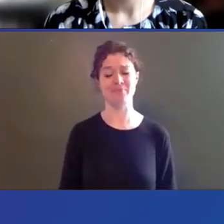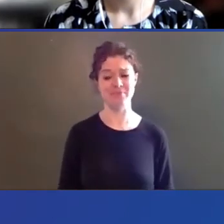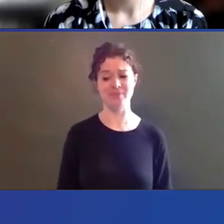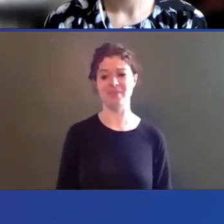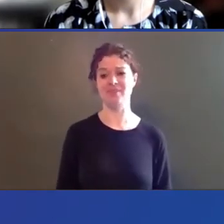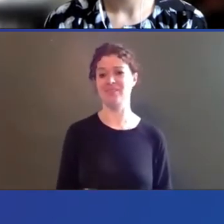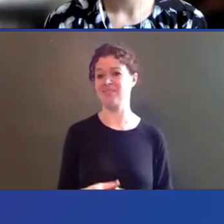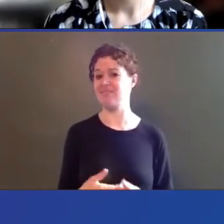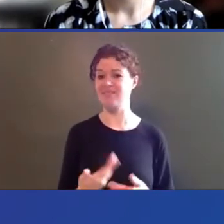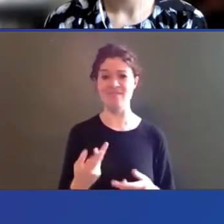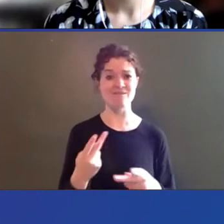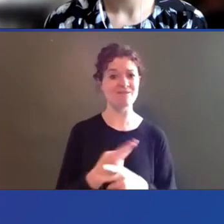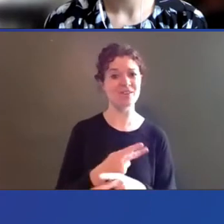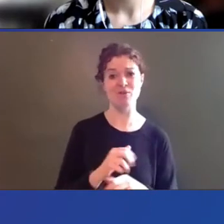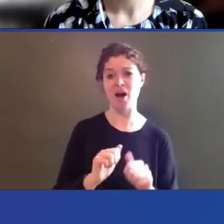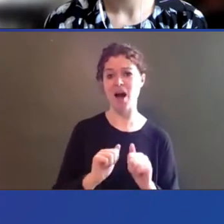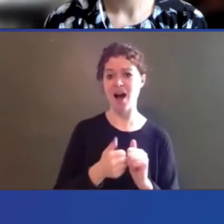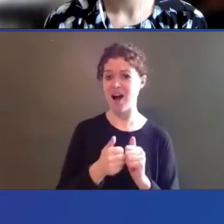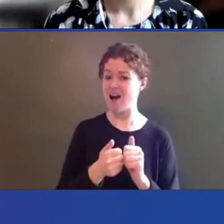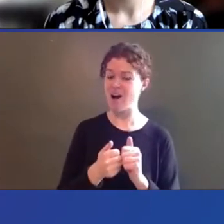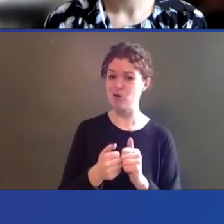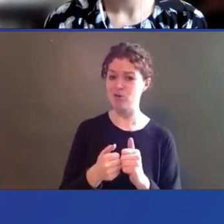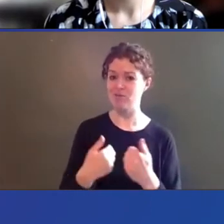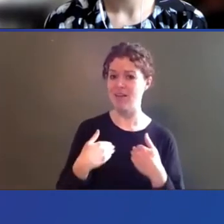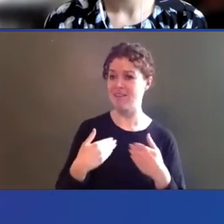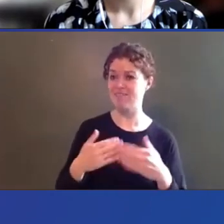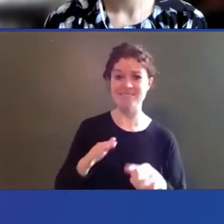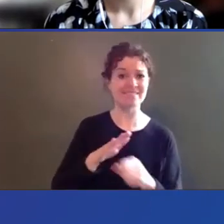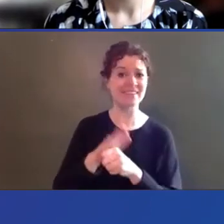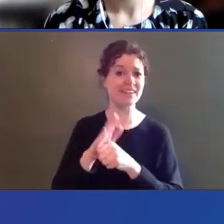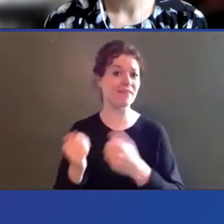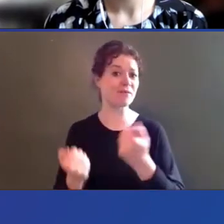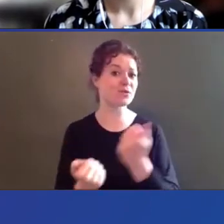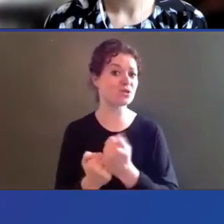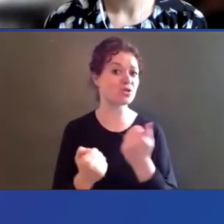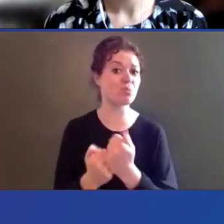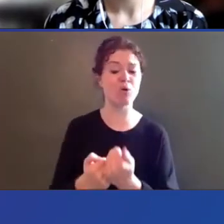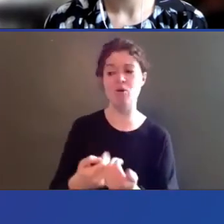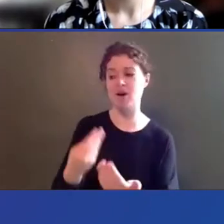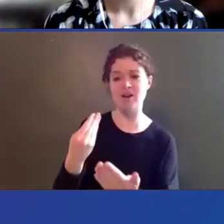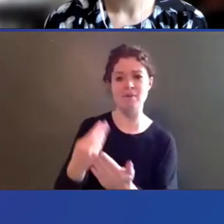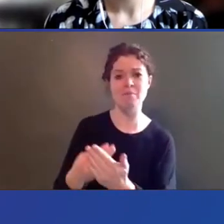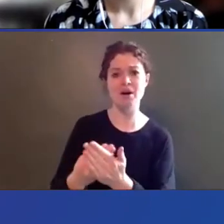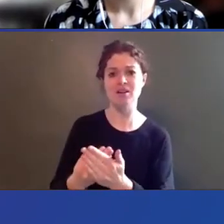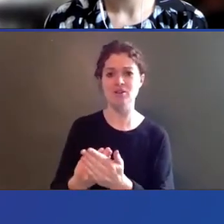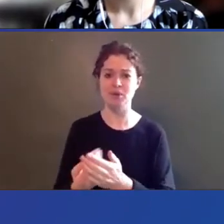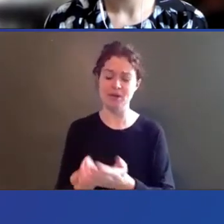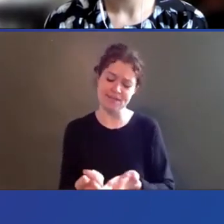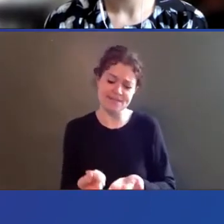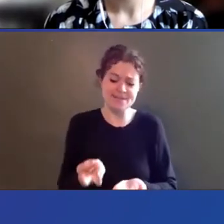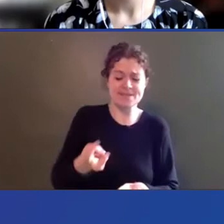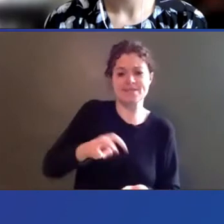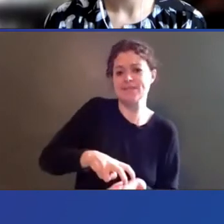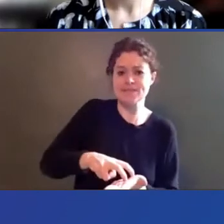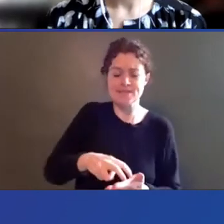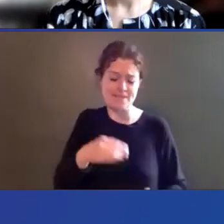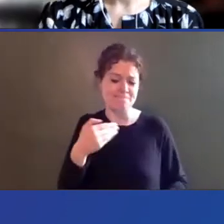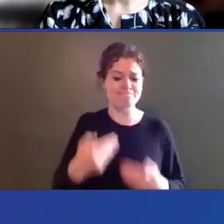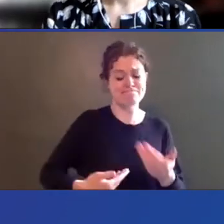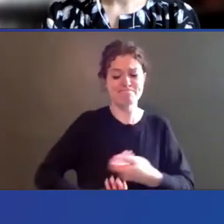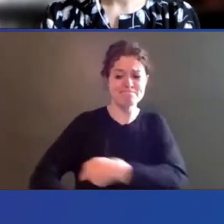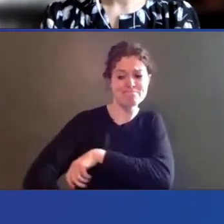enough support coming in to recover, pick up the work that needs to be finished, and